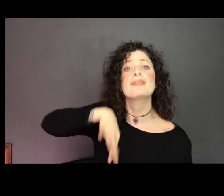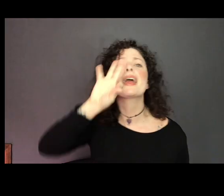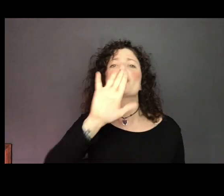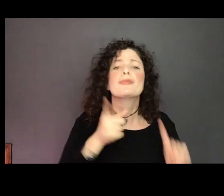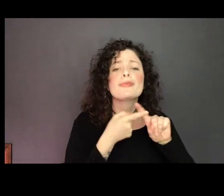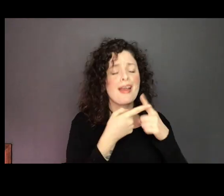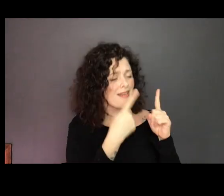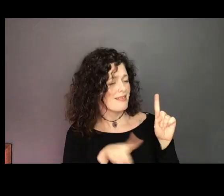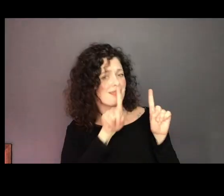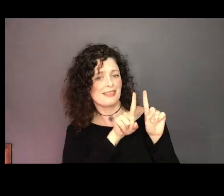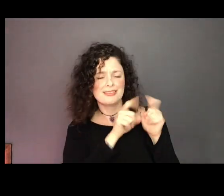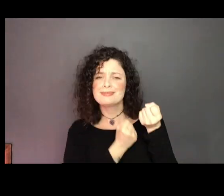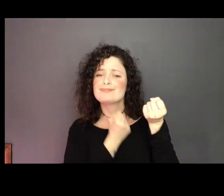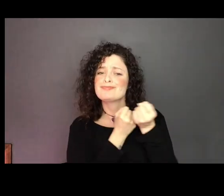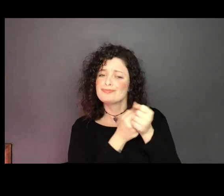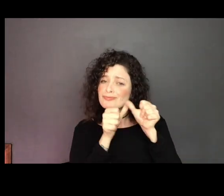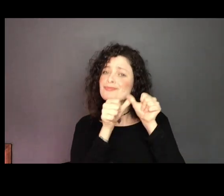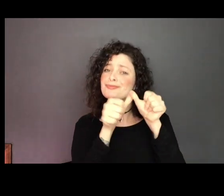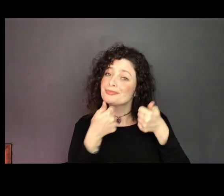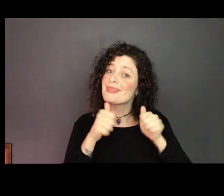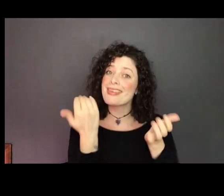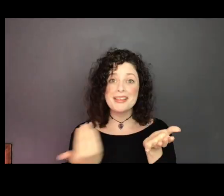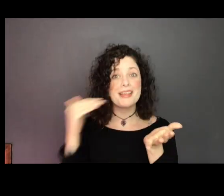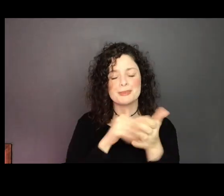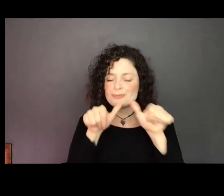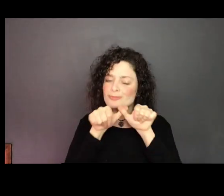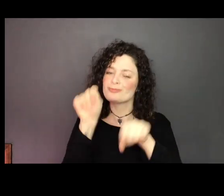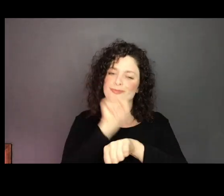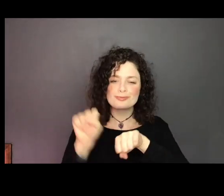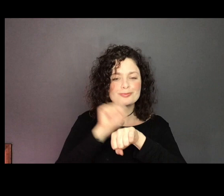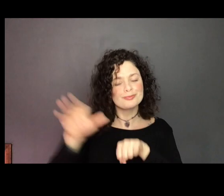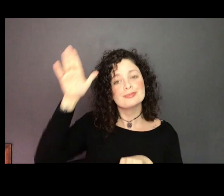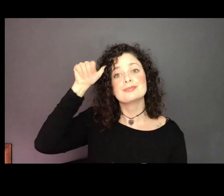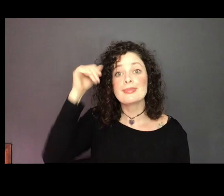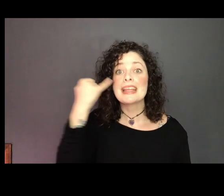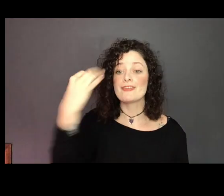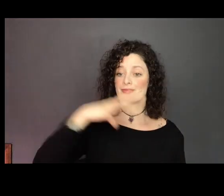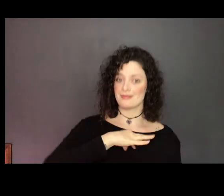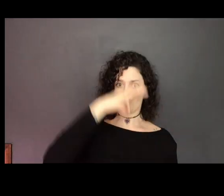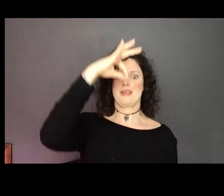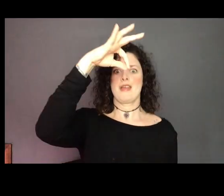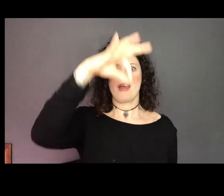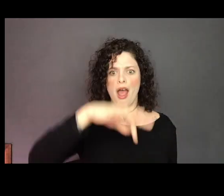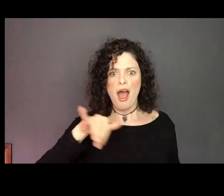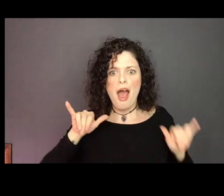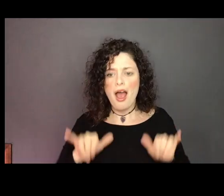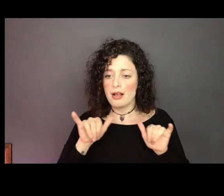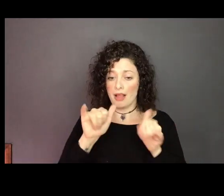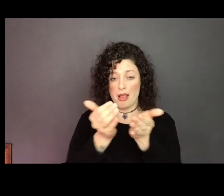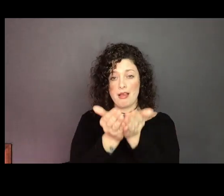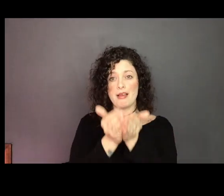bastards, find a friend and try, oh, and try again. When they cast you out to sea, there's